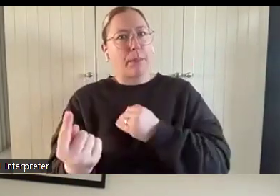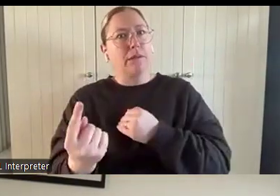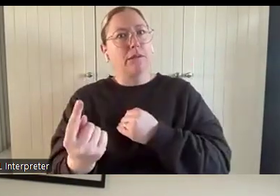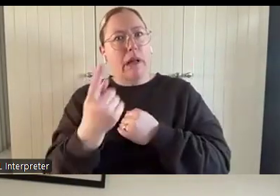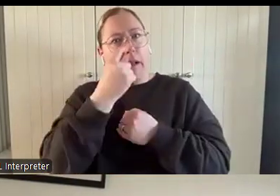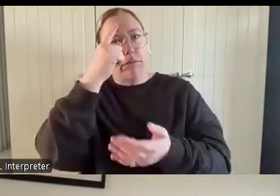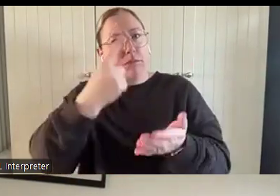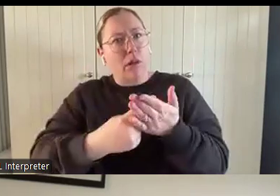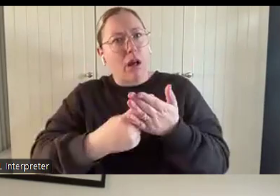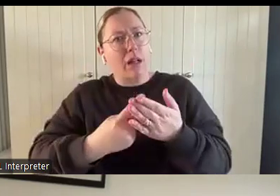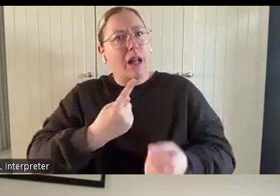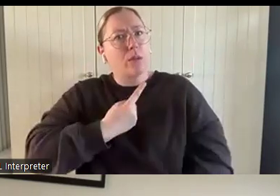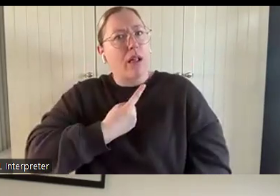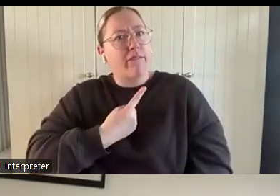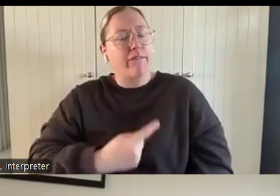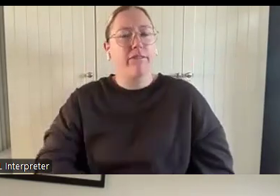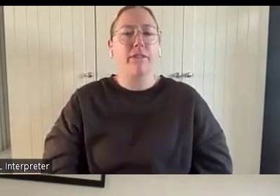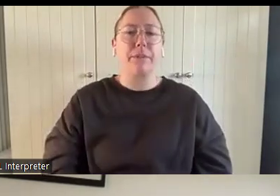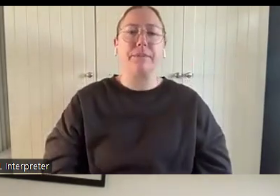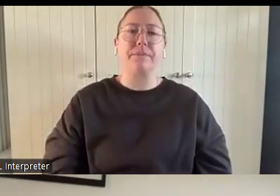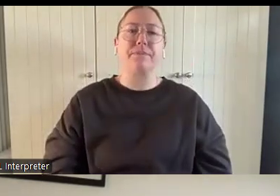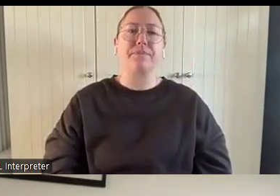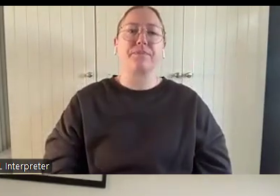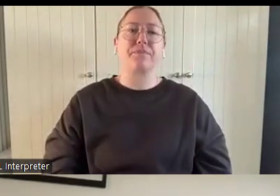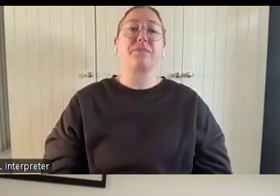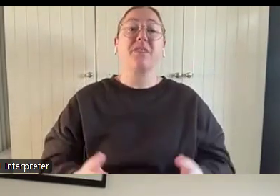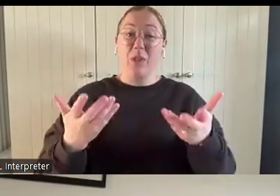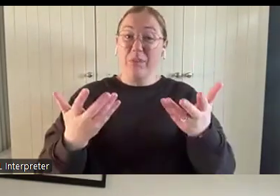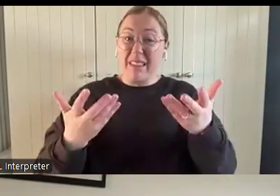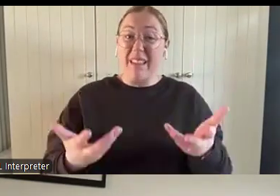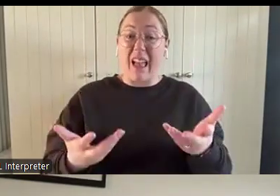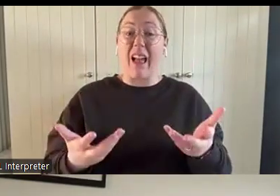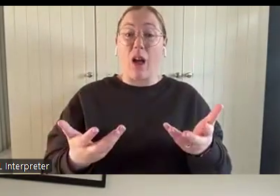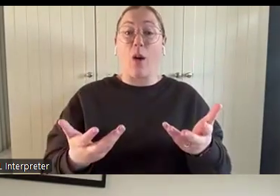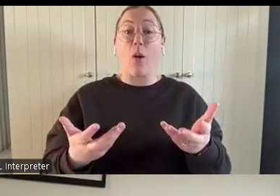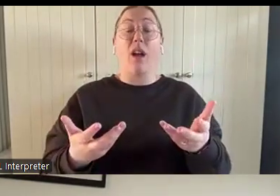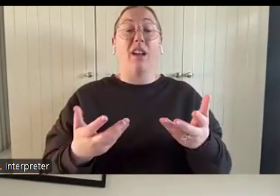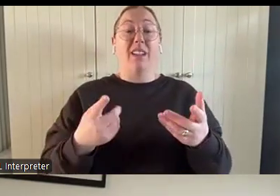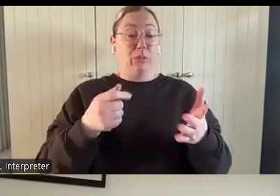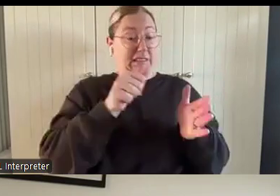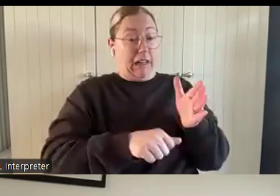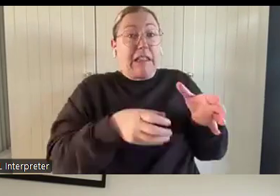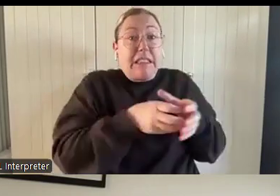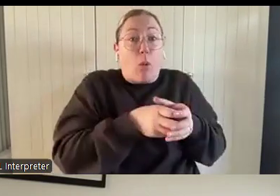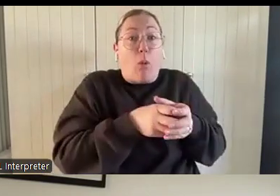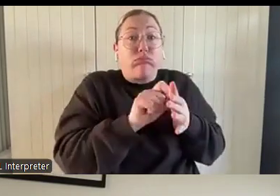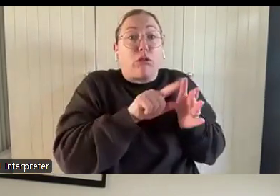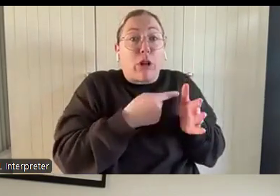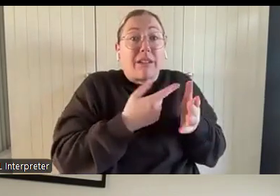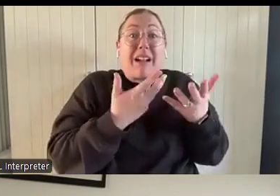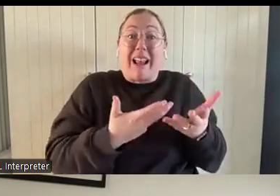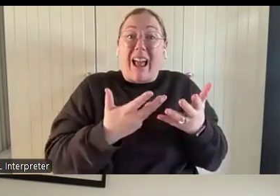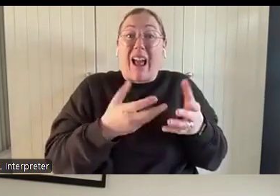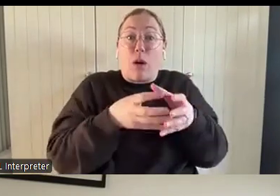ourselves. So from very small projects, we now roll out what we think is the opportunity for